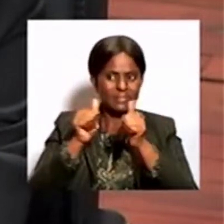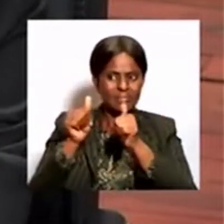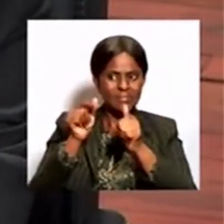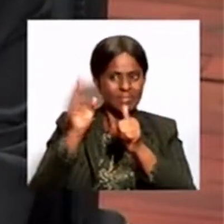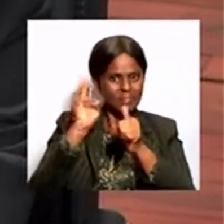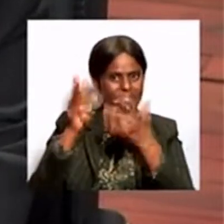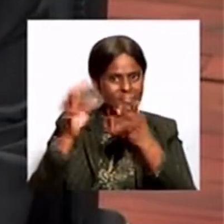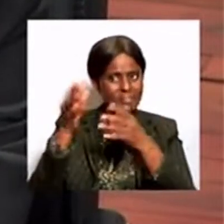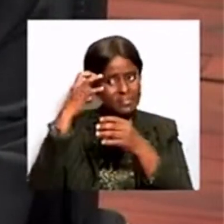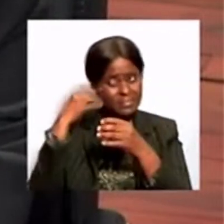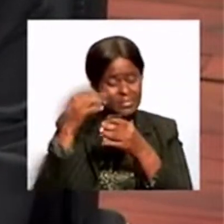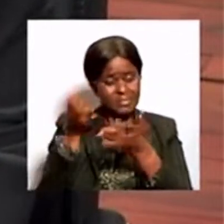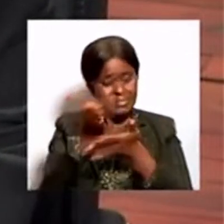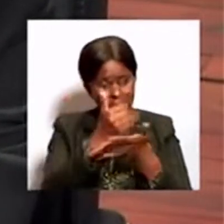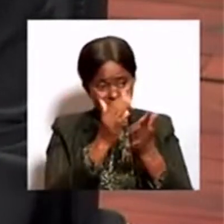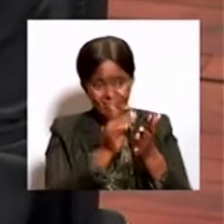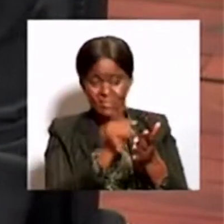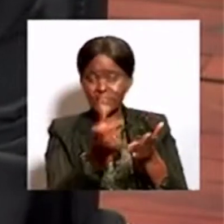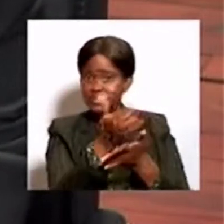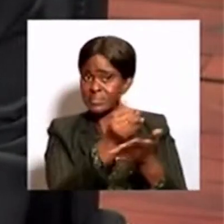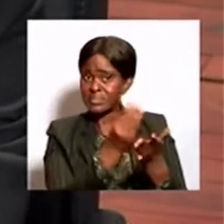an office orderly to be collecting money.